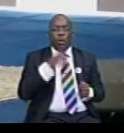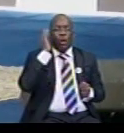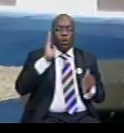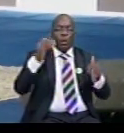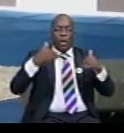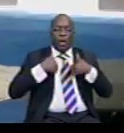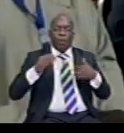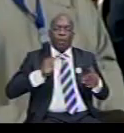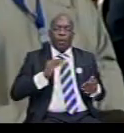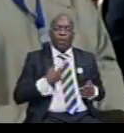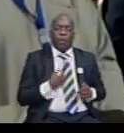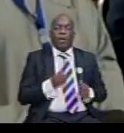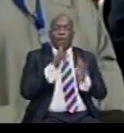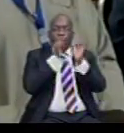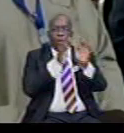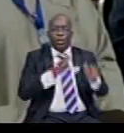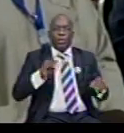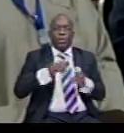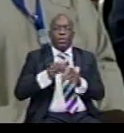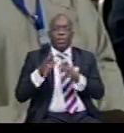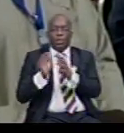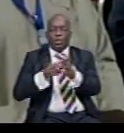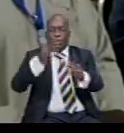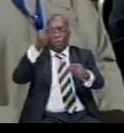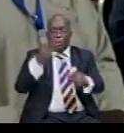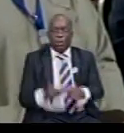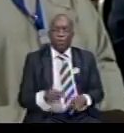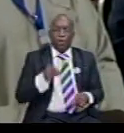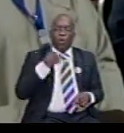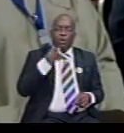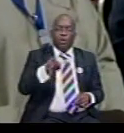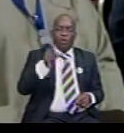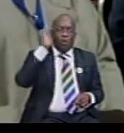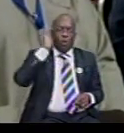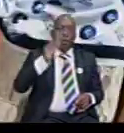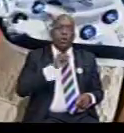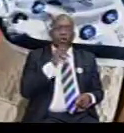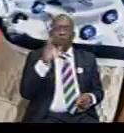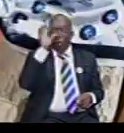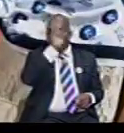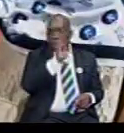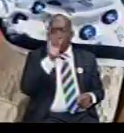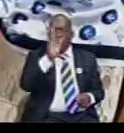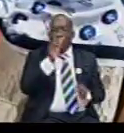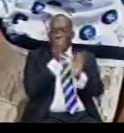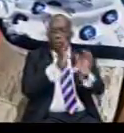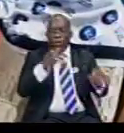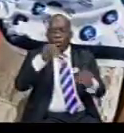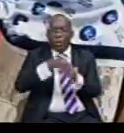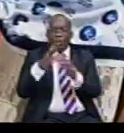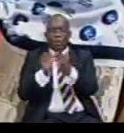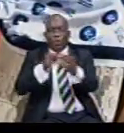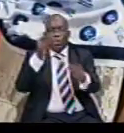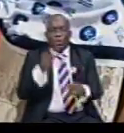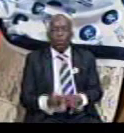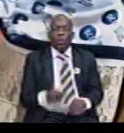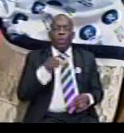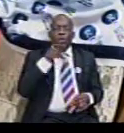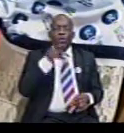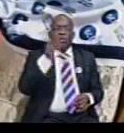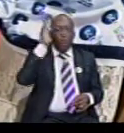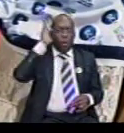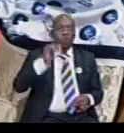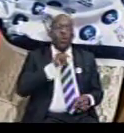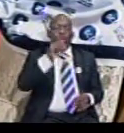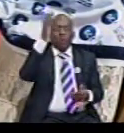in Jesus' name. You will not miss your reward. You will not